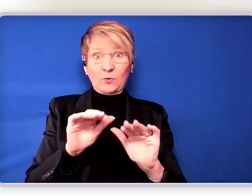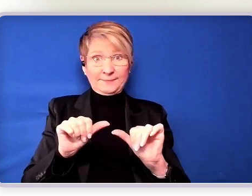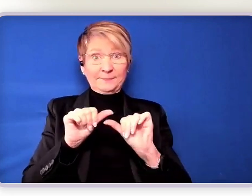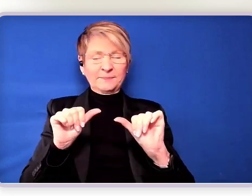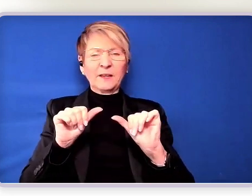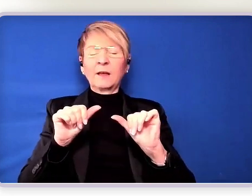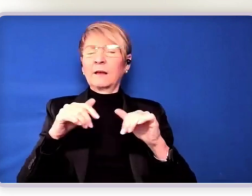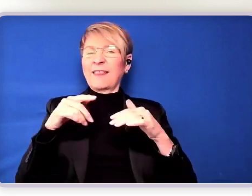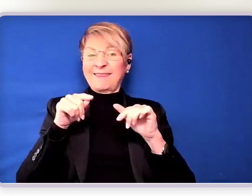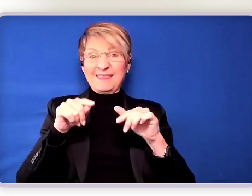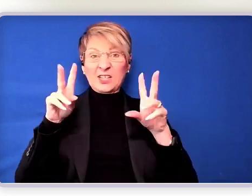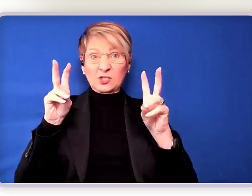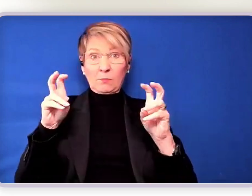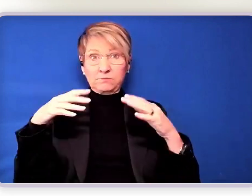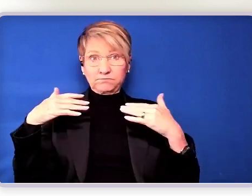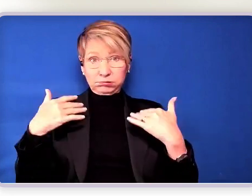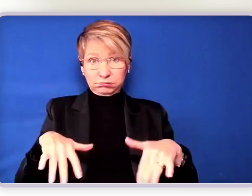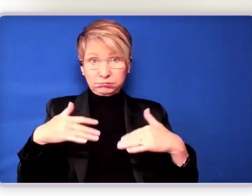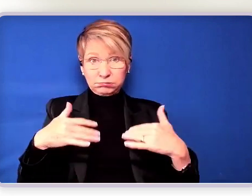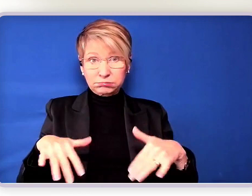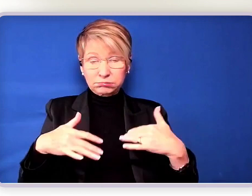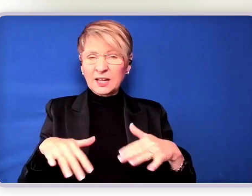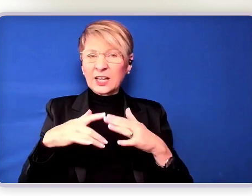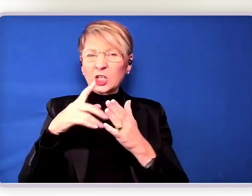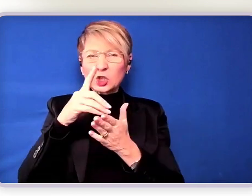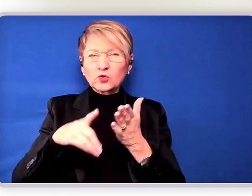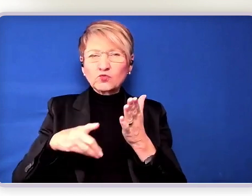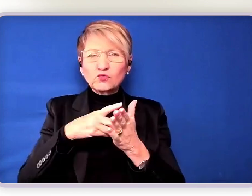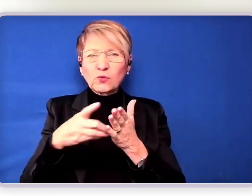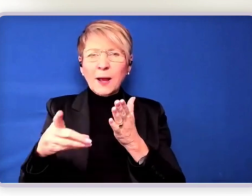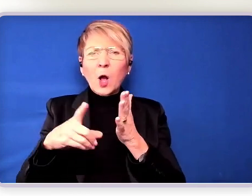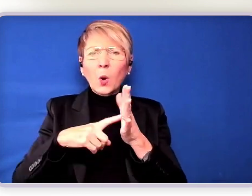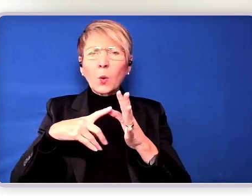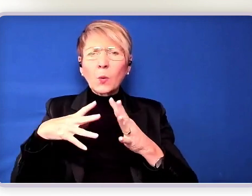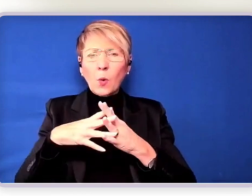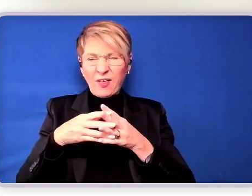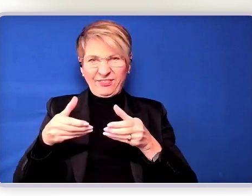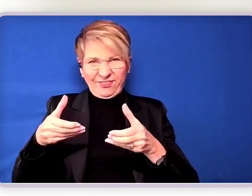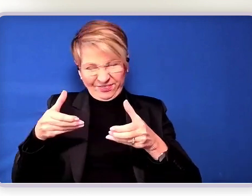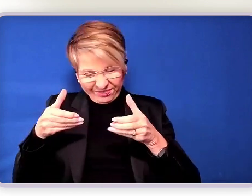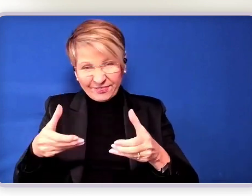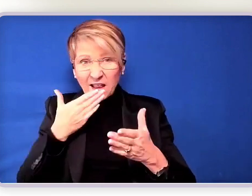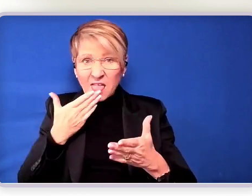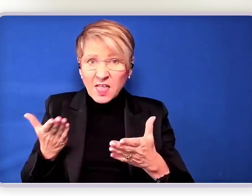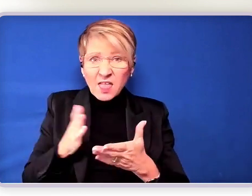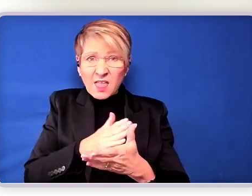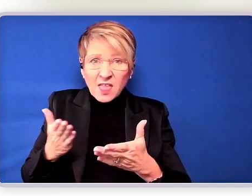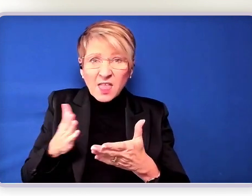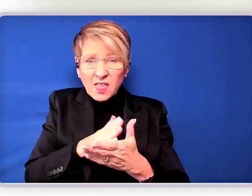very complex. Even just discrimination law is very complex. But I think if I just talk about the basics, we can start from